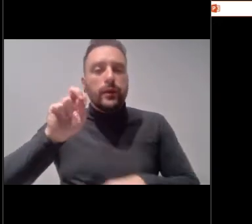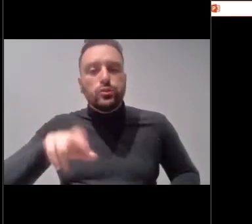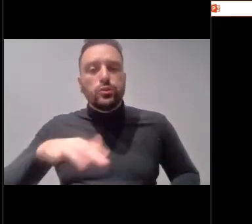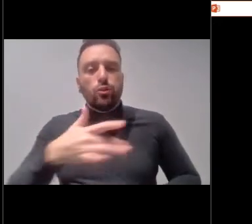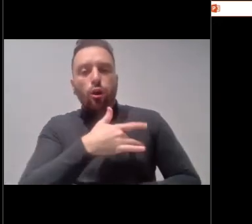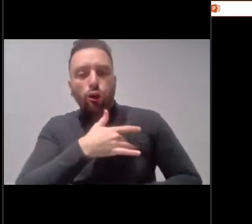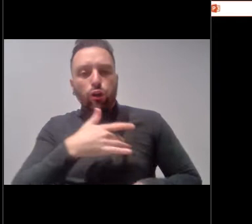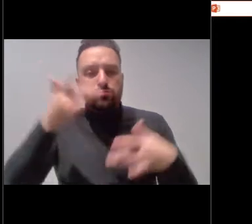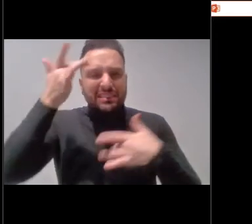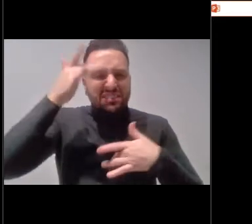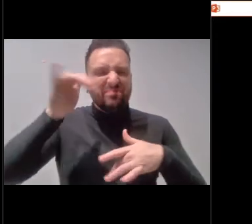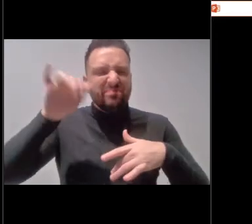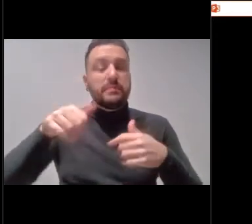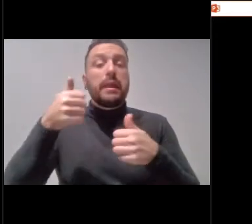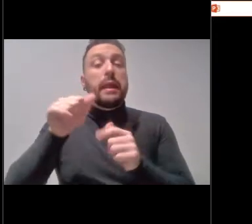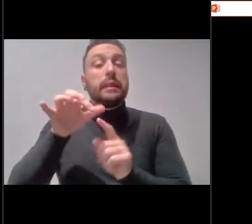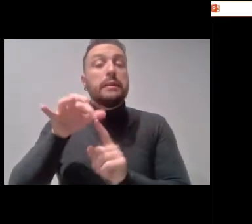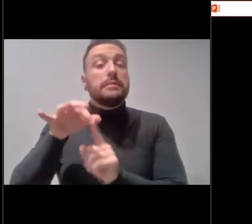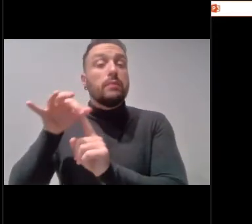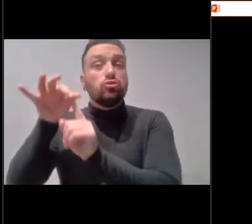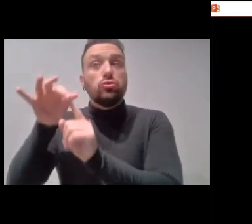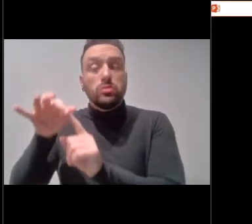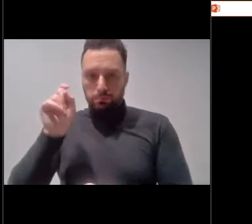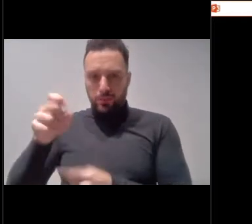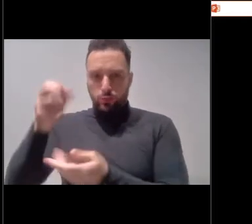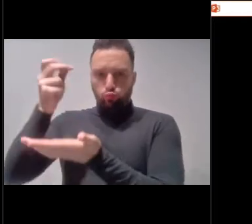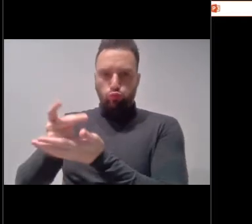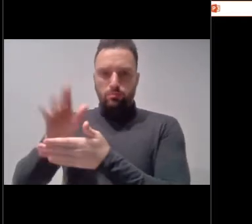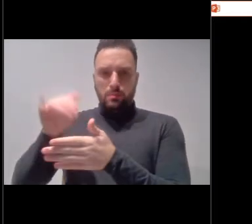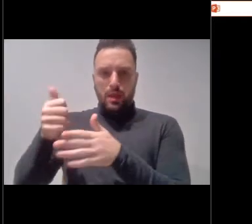exceptions do need to be approved by your communications department.